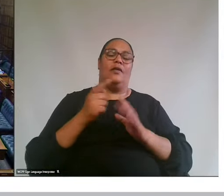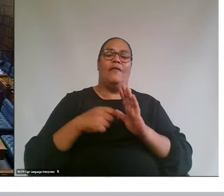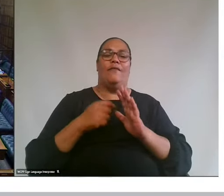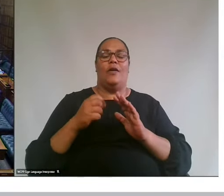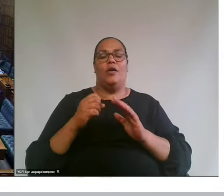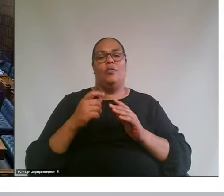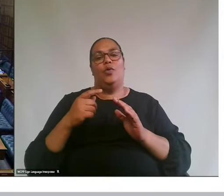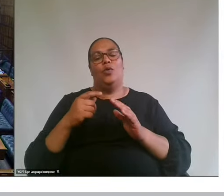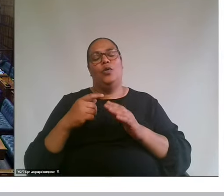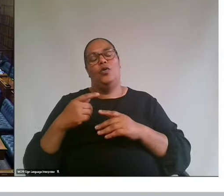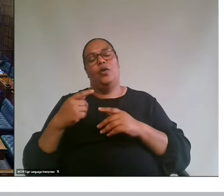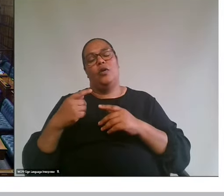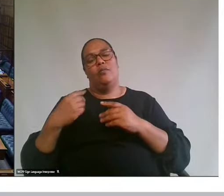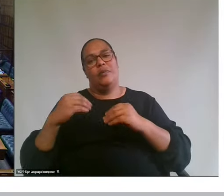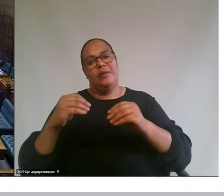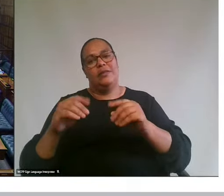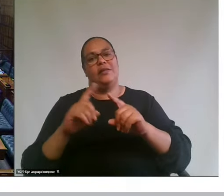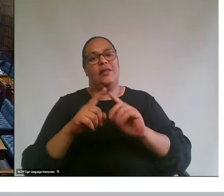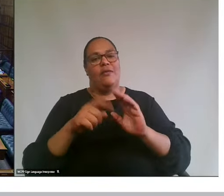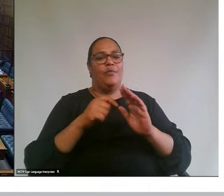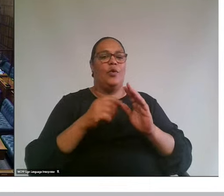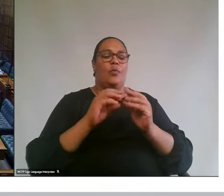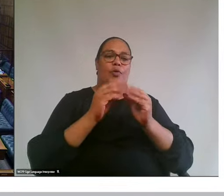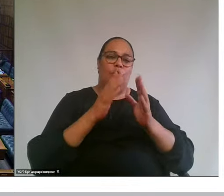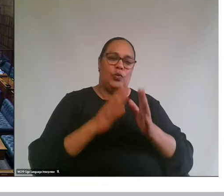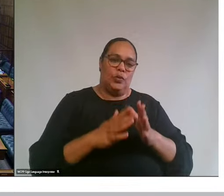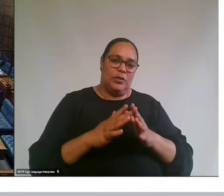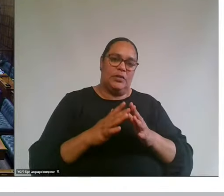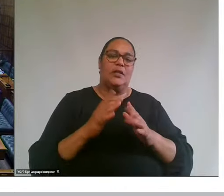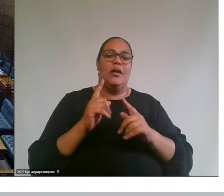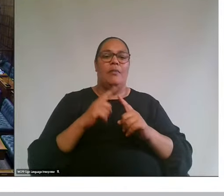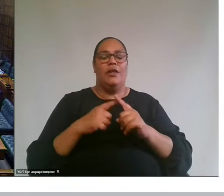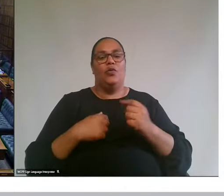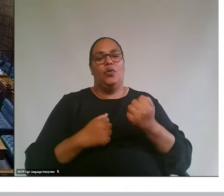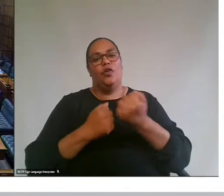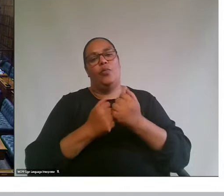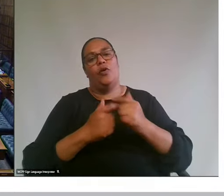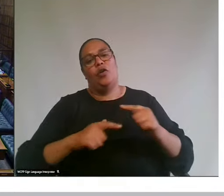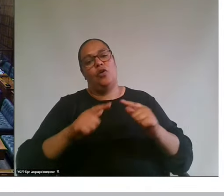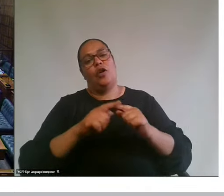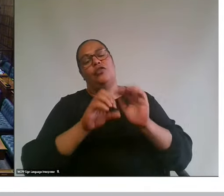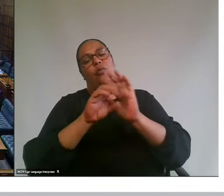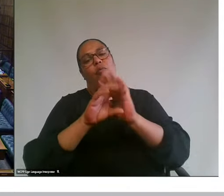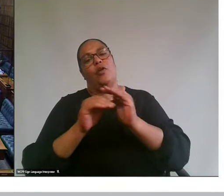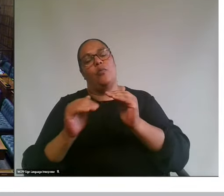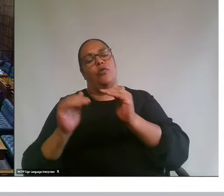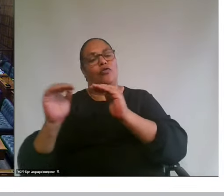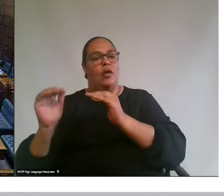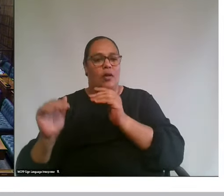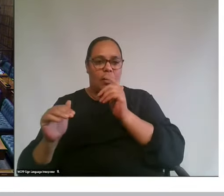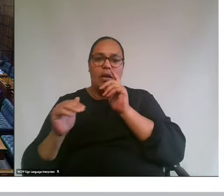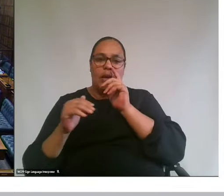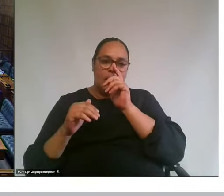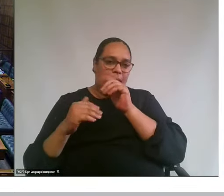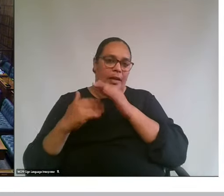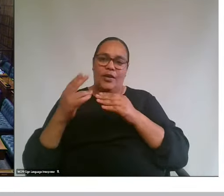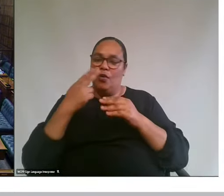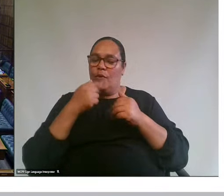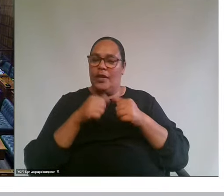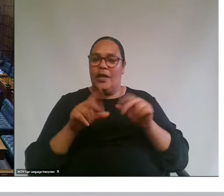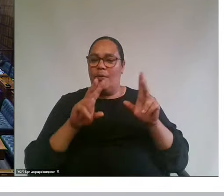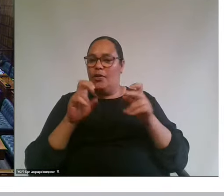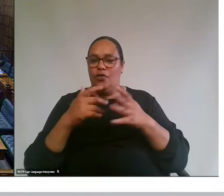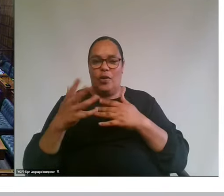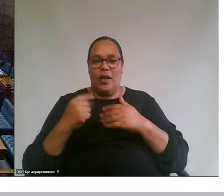studios we work actively with all of the film producers we support them with location promotion um any red tape issues they